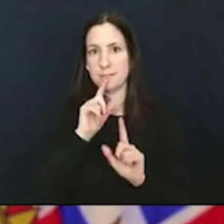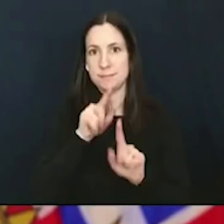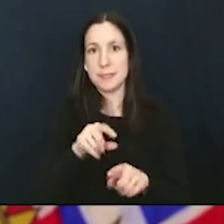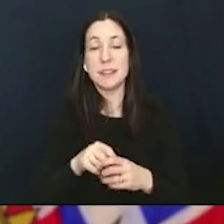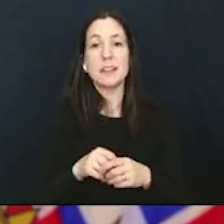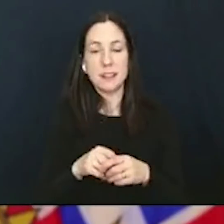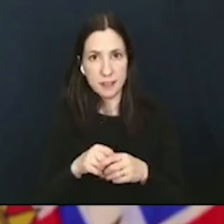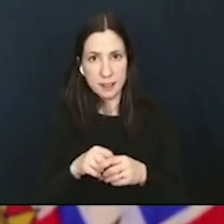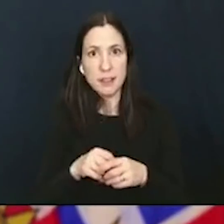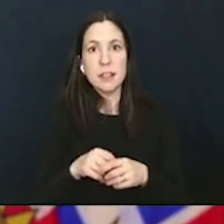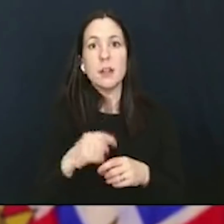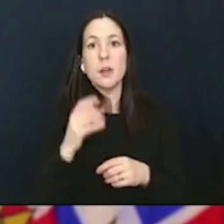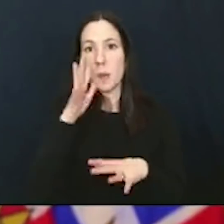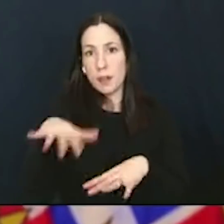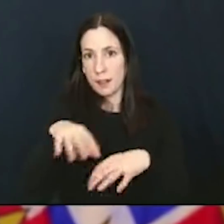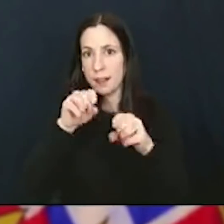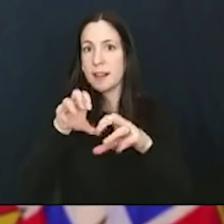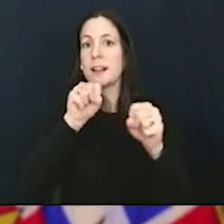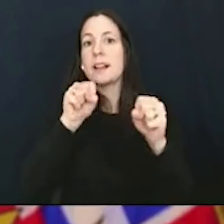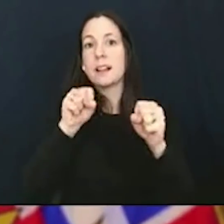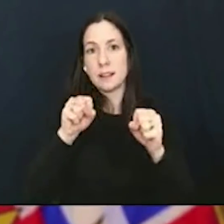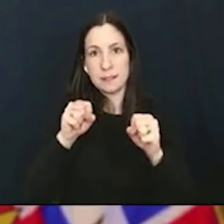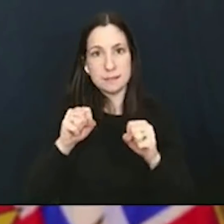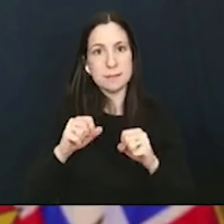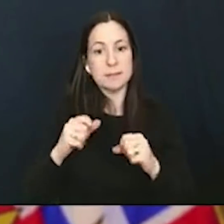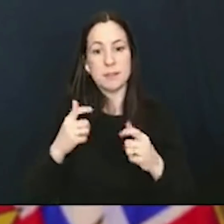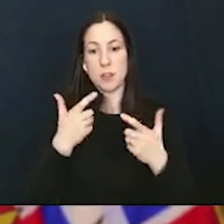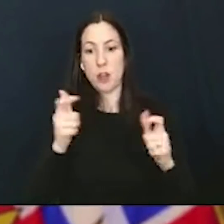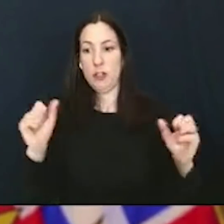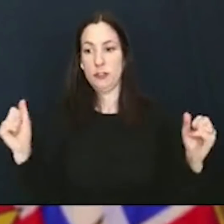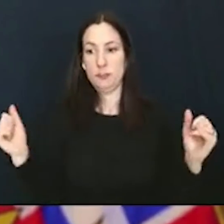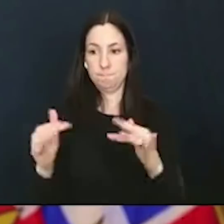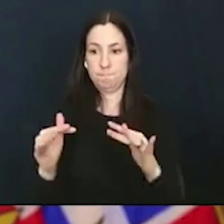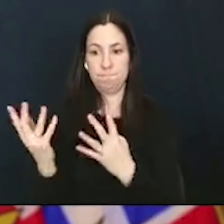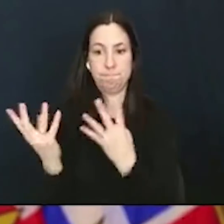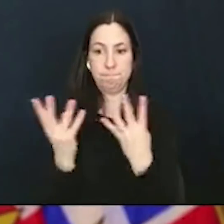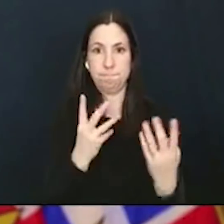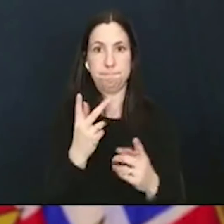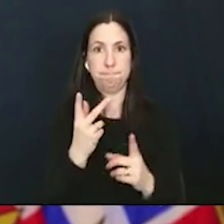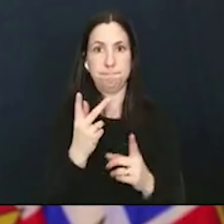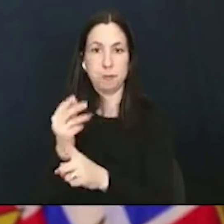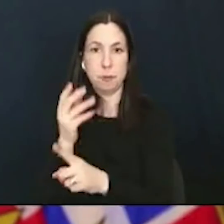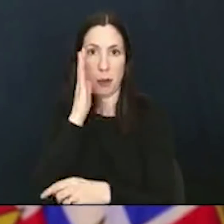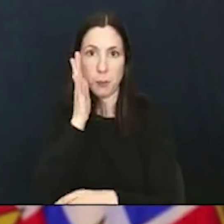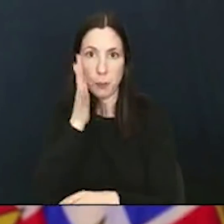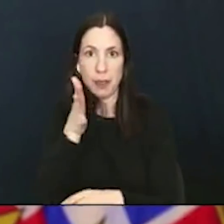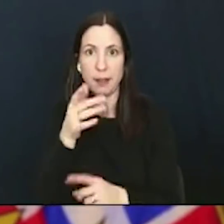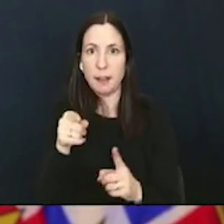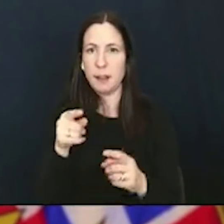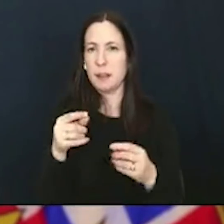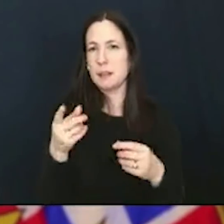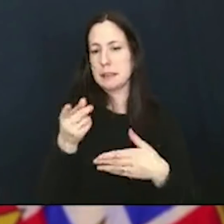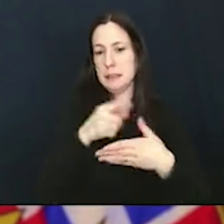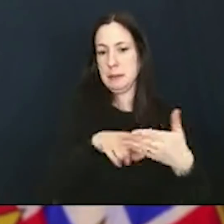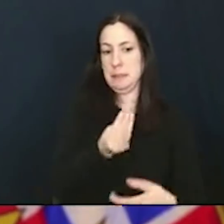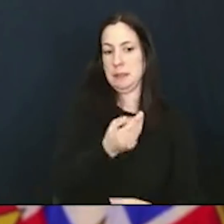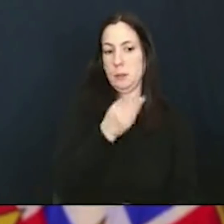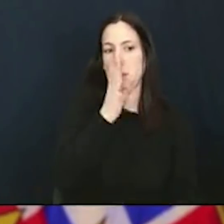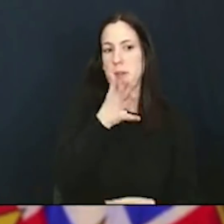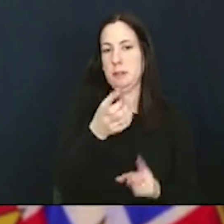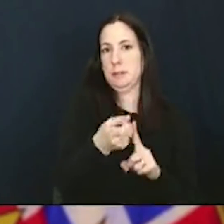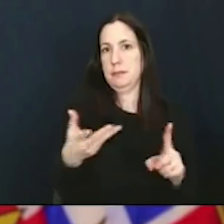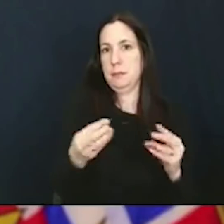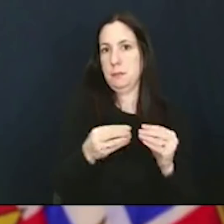we're having in the 172 communities, and we'll be talking, as Minister Dix mentioned on Monday, more details about